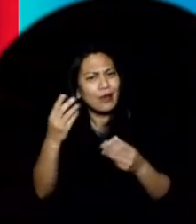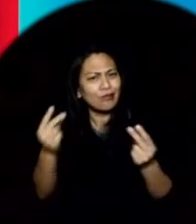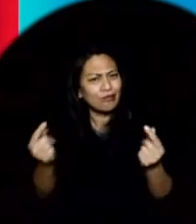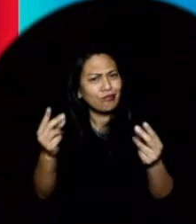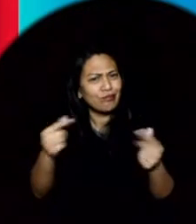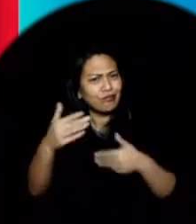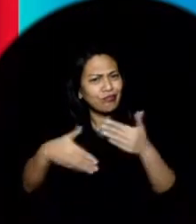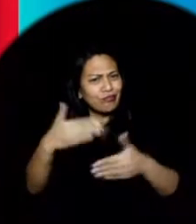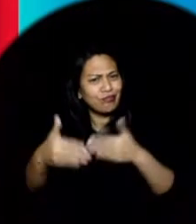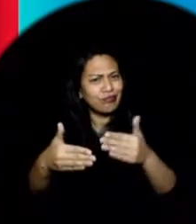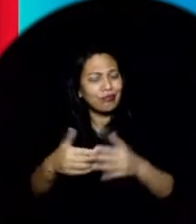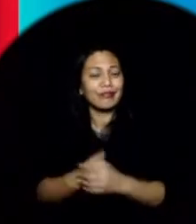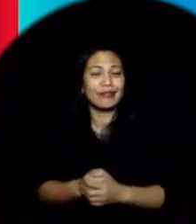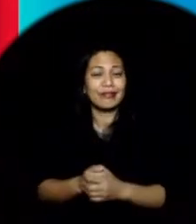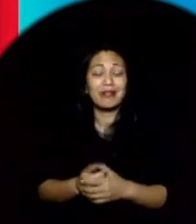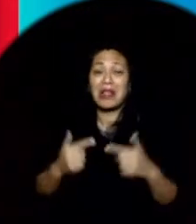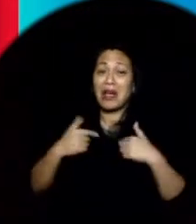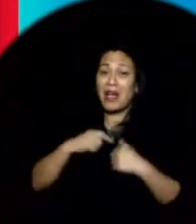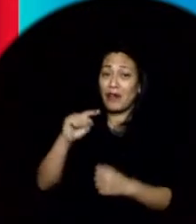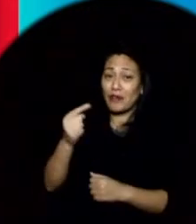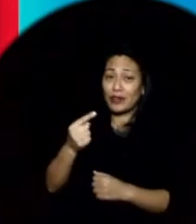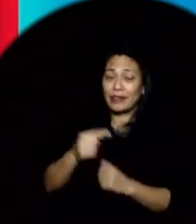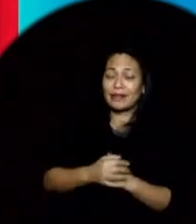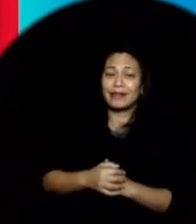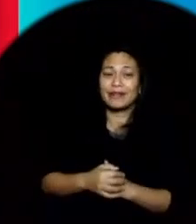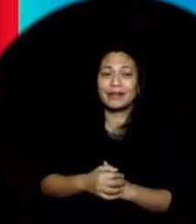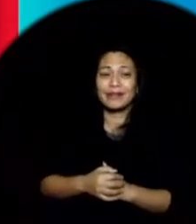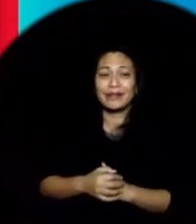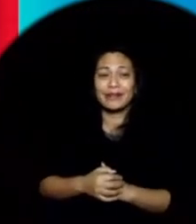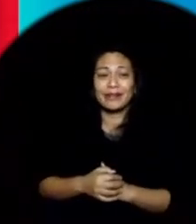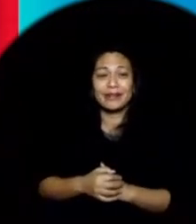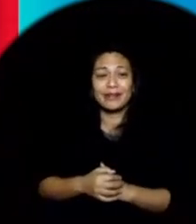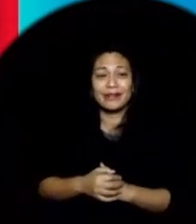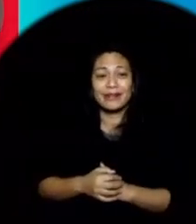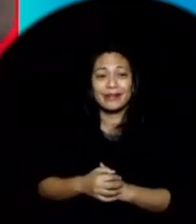Okay, I'll go first.